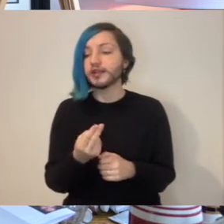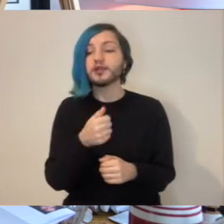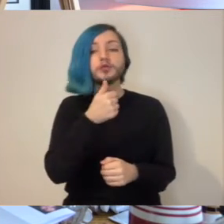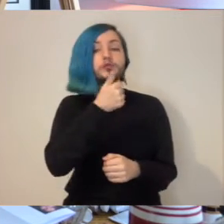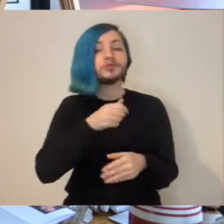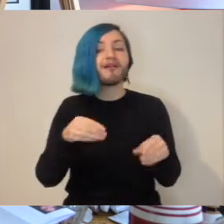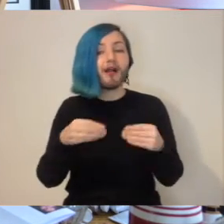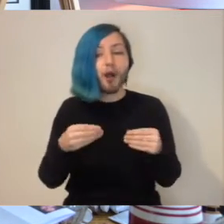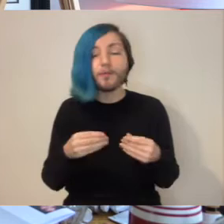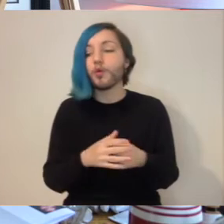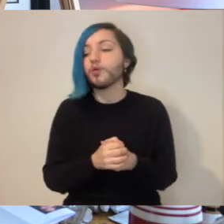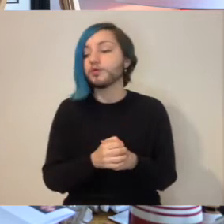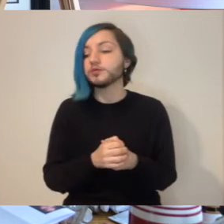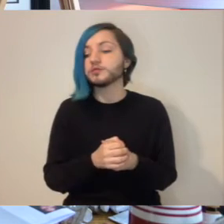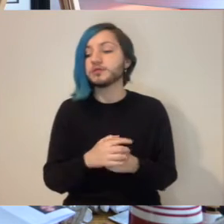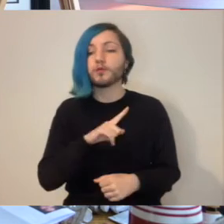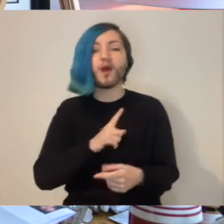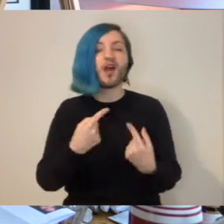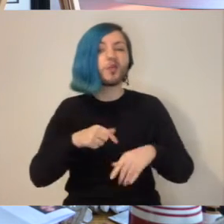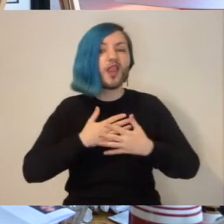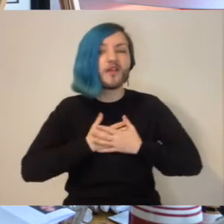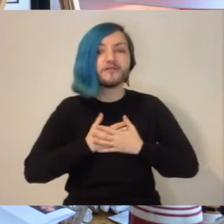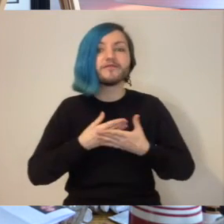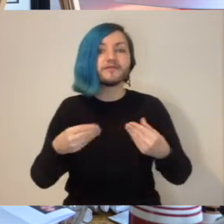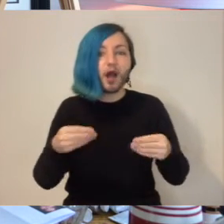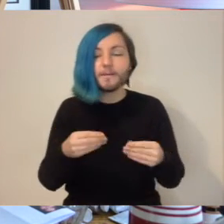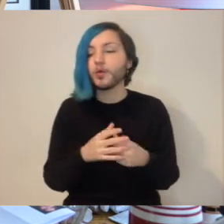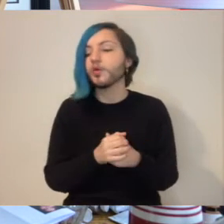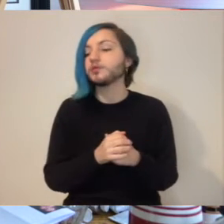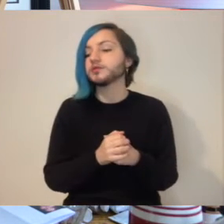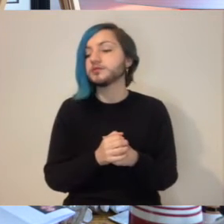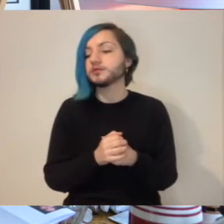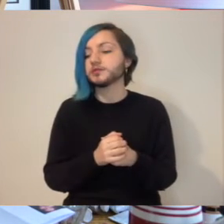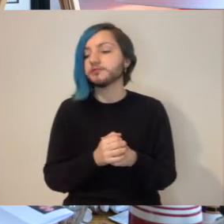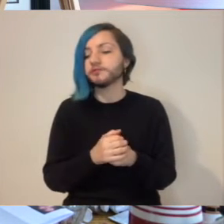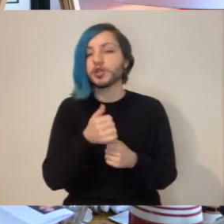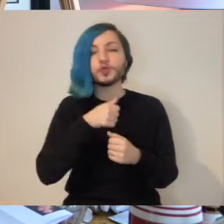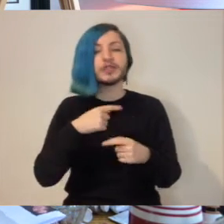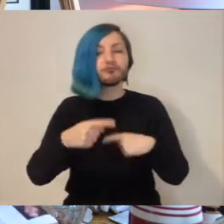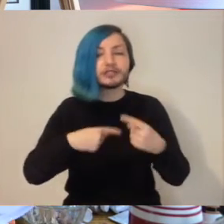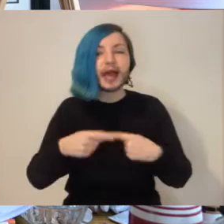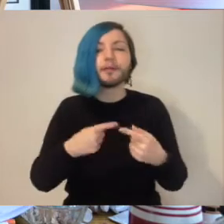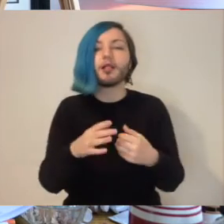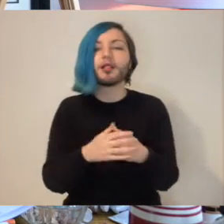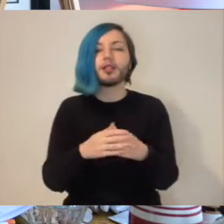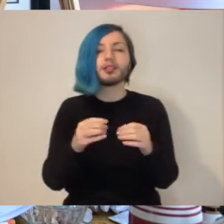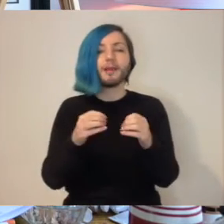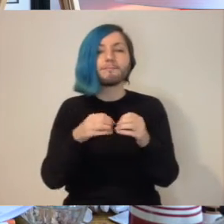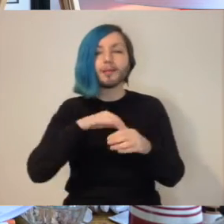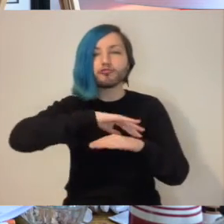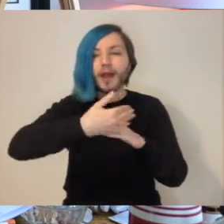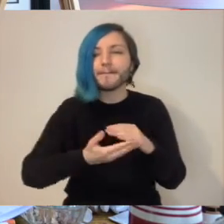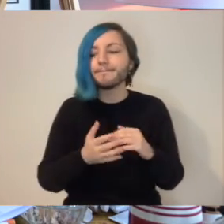the drawing, doing it on cardboard, because we love with cardboard, using all these recyclable